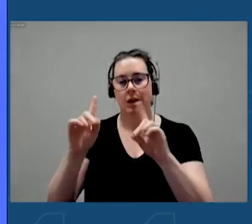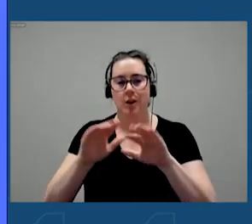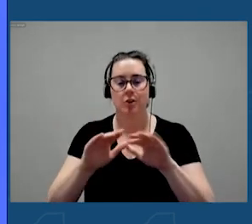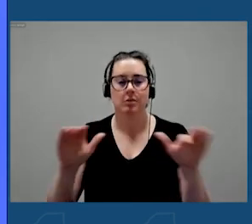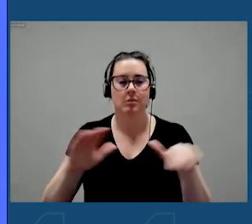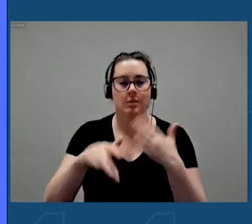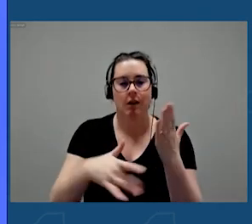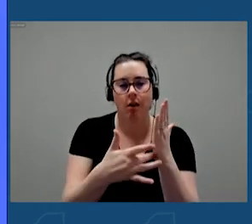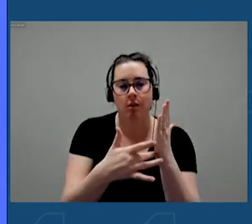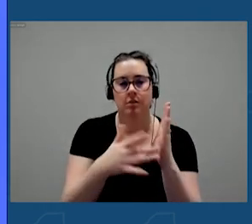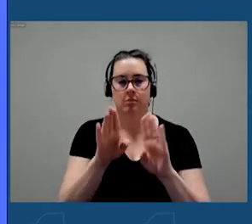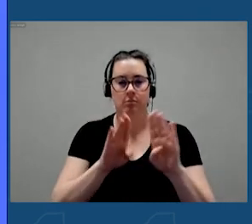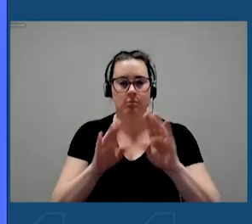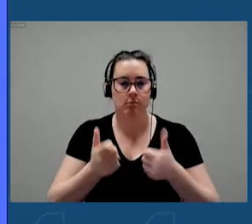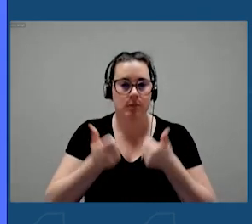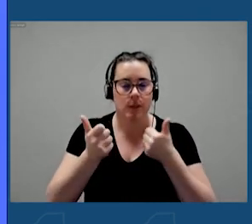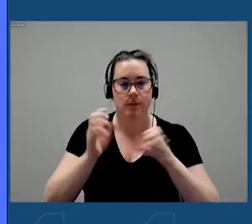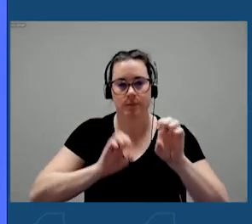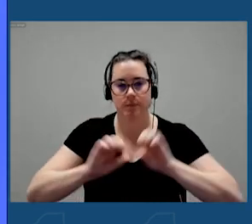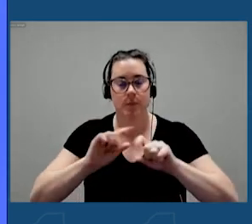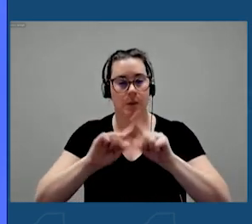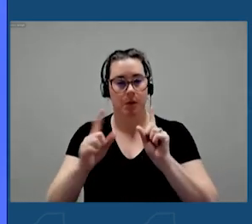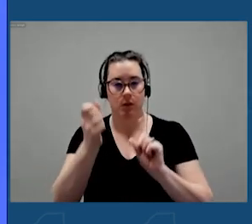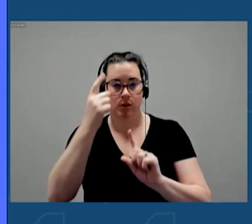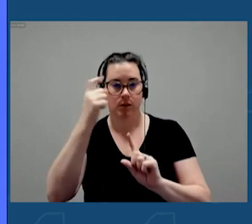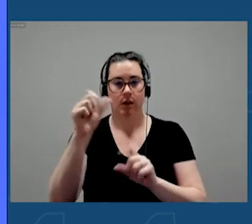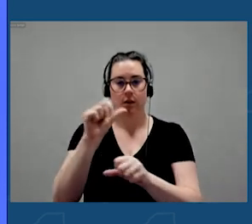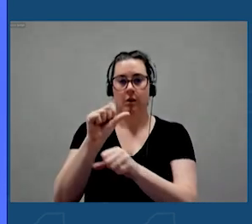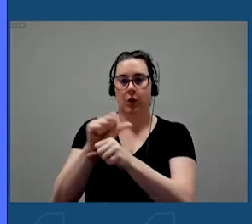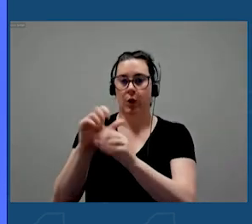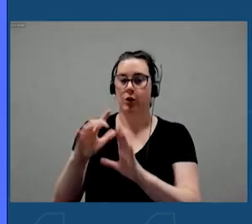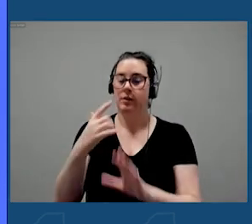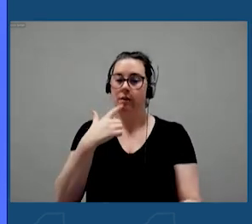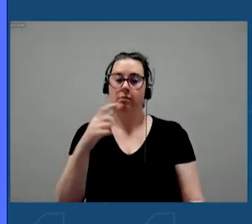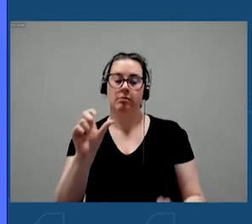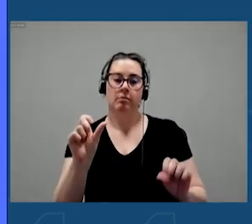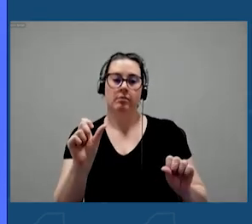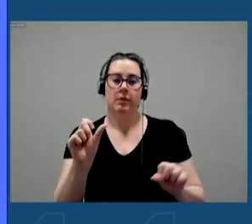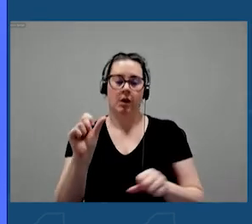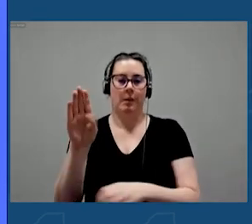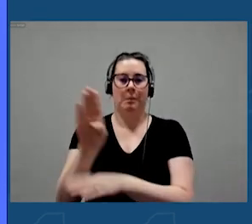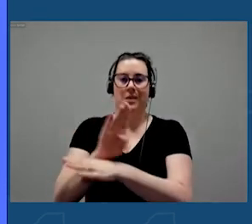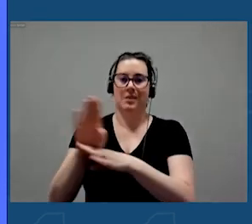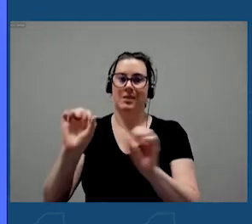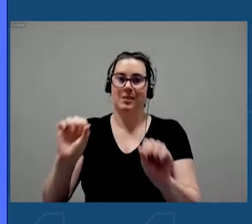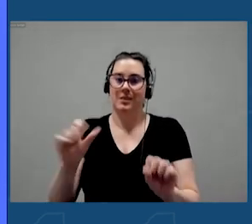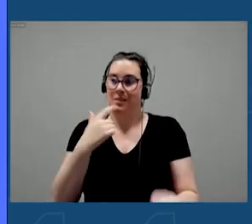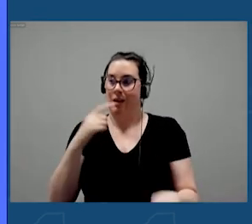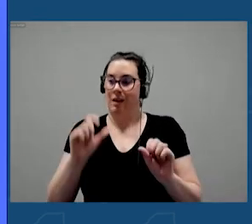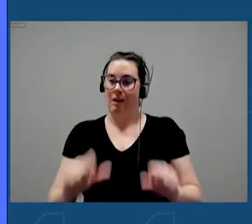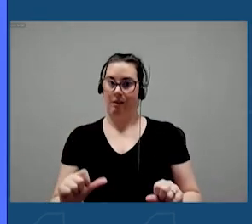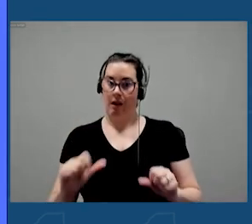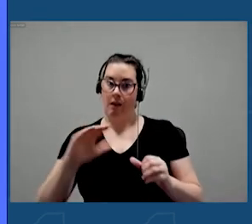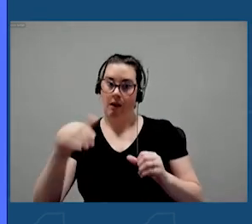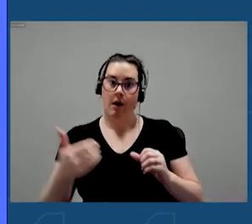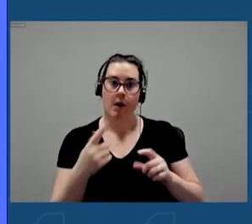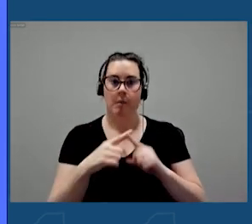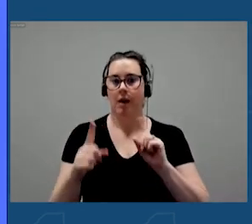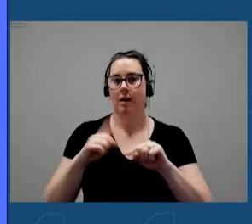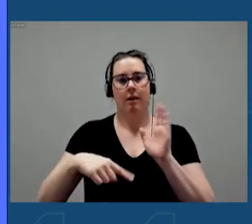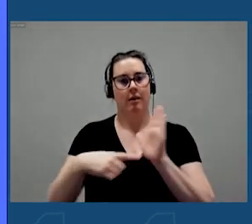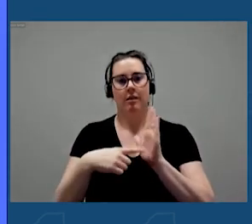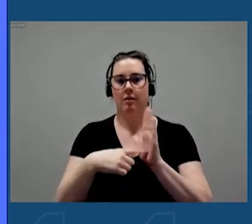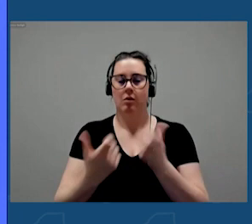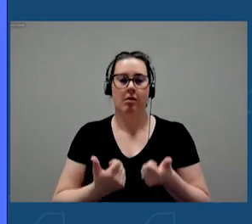sciences. Employers are telling me, I can get the talent here, but the talent can't afford to live here. Now, a place like Long Island, love Long